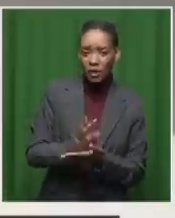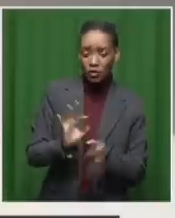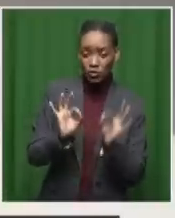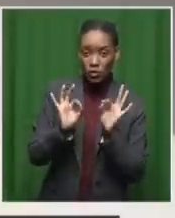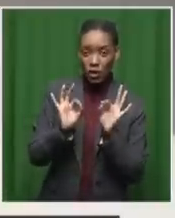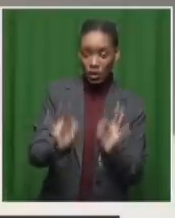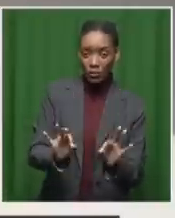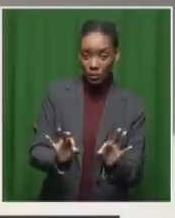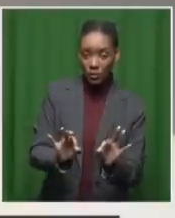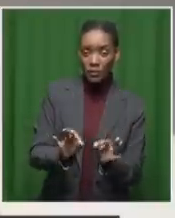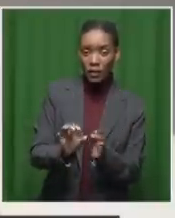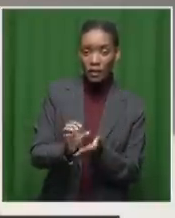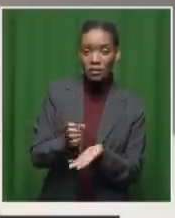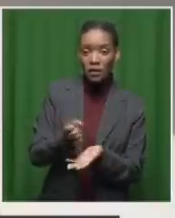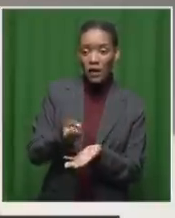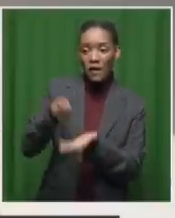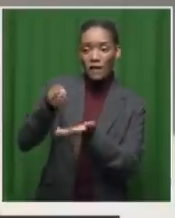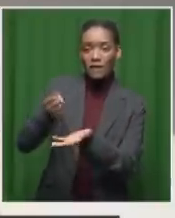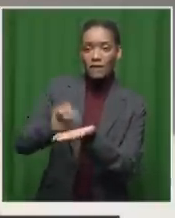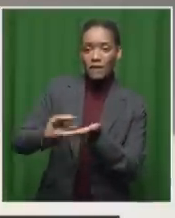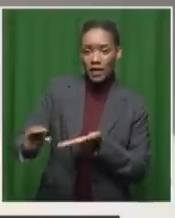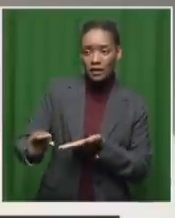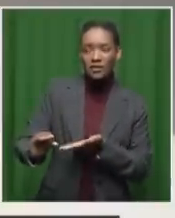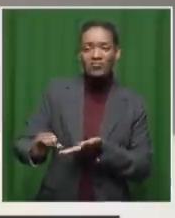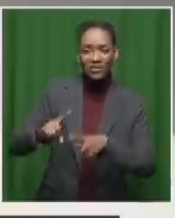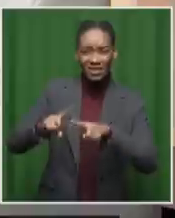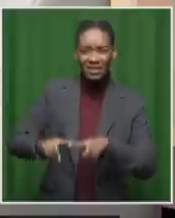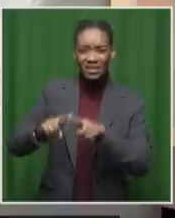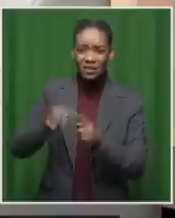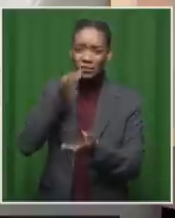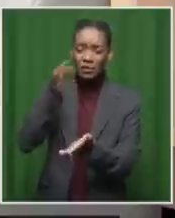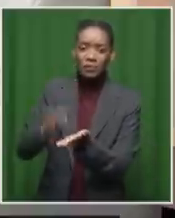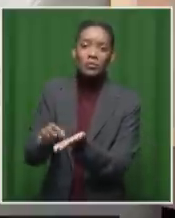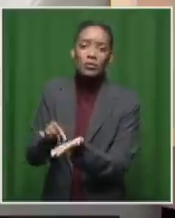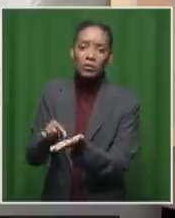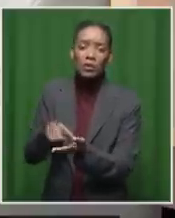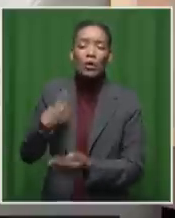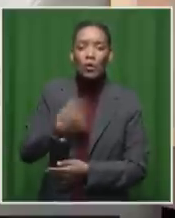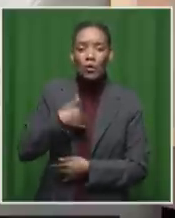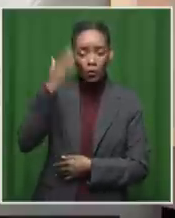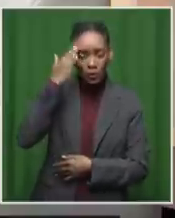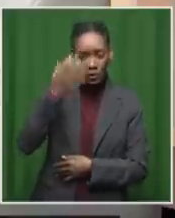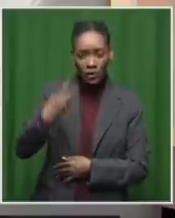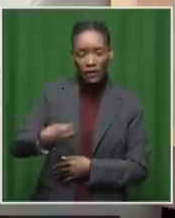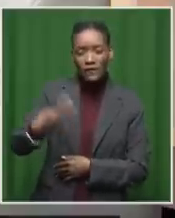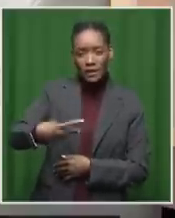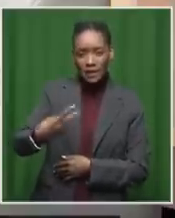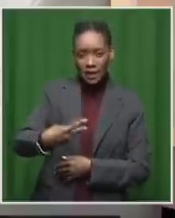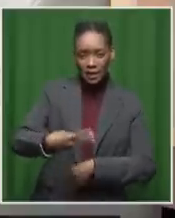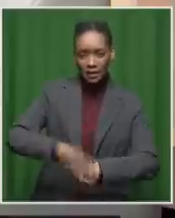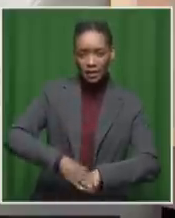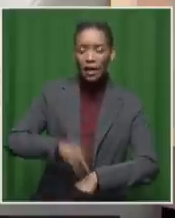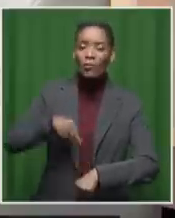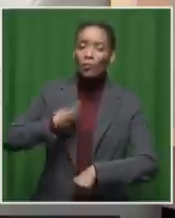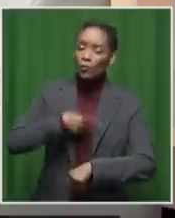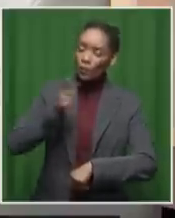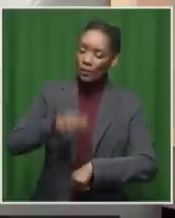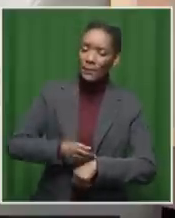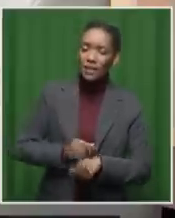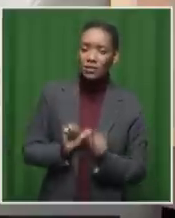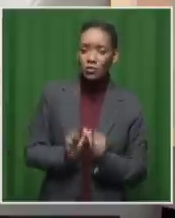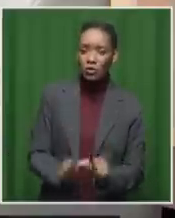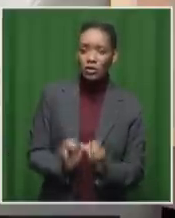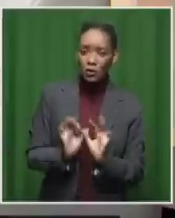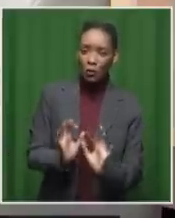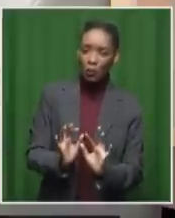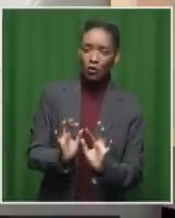based on their proposal. If there is any gap, we know that there is a second round, we need to continue to push that. I think this is what